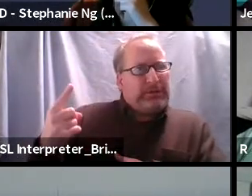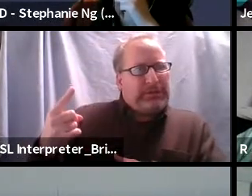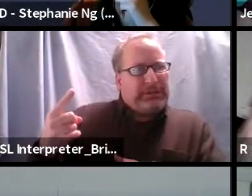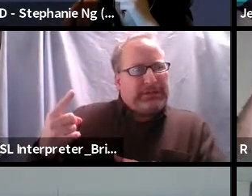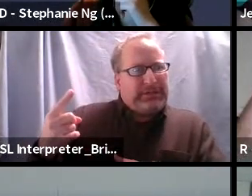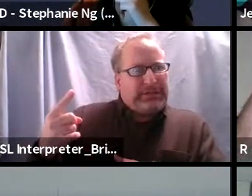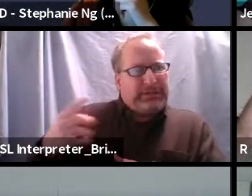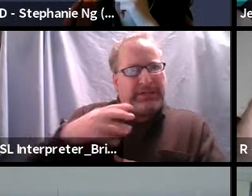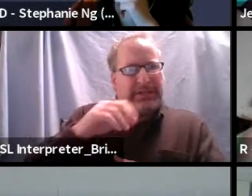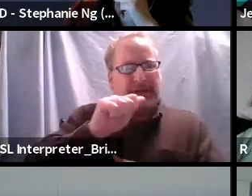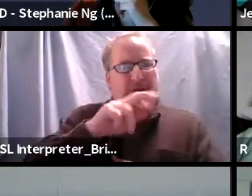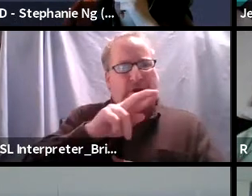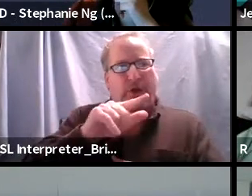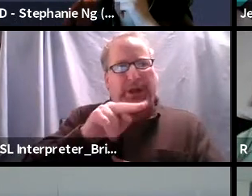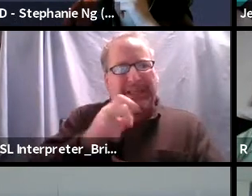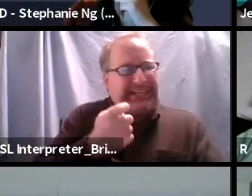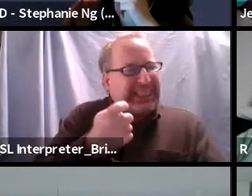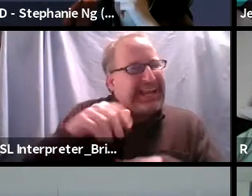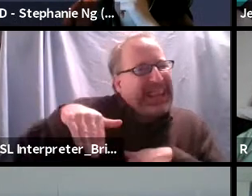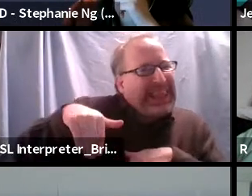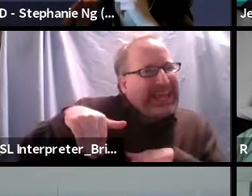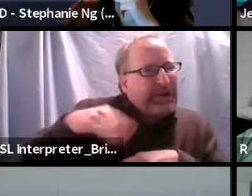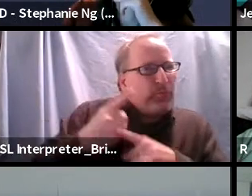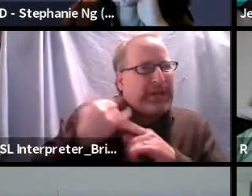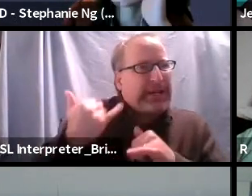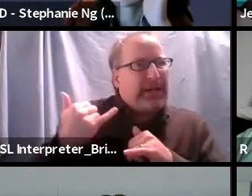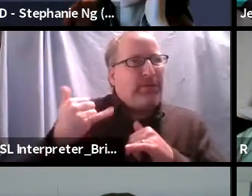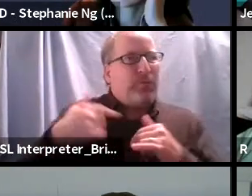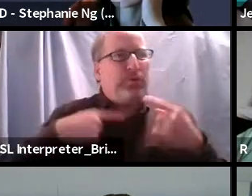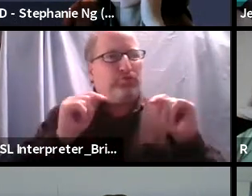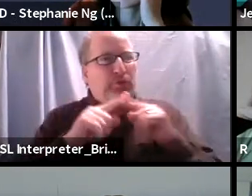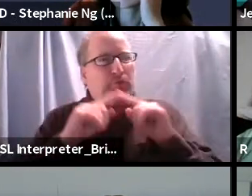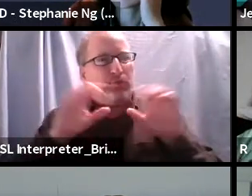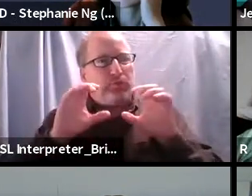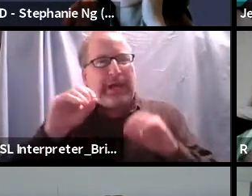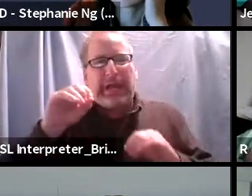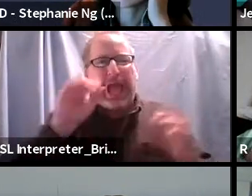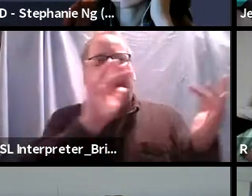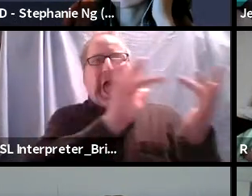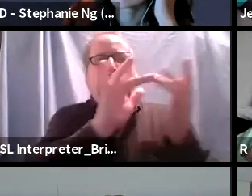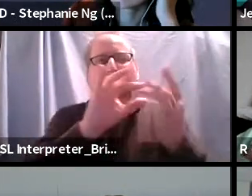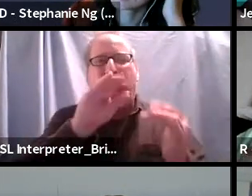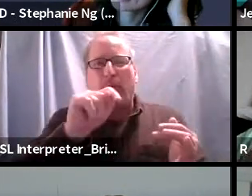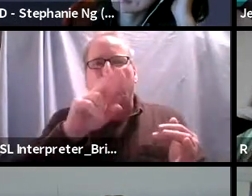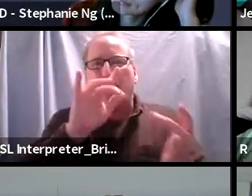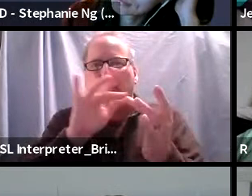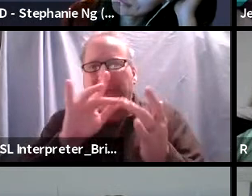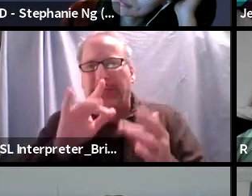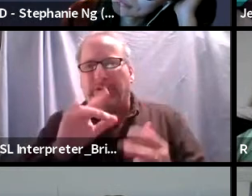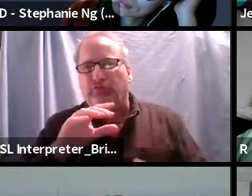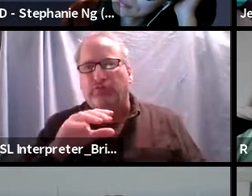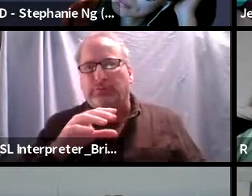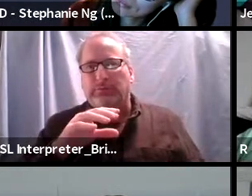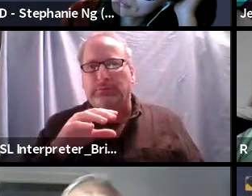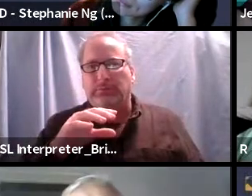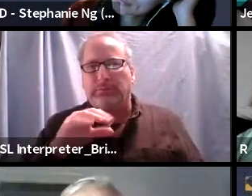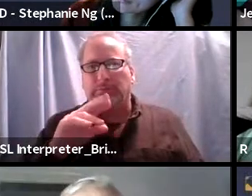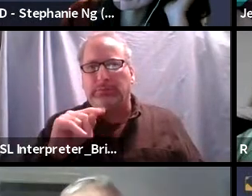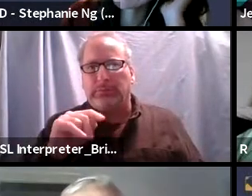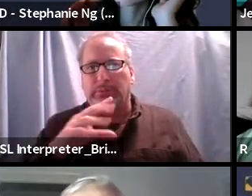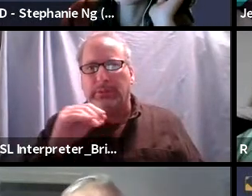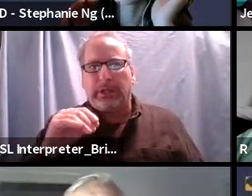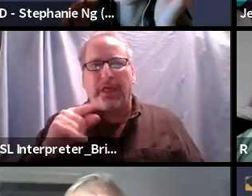and Arlene's running late. So, and we were trying to do outreach, EVMT, and